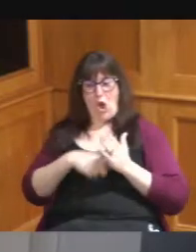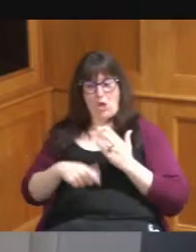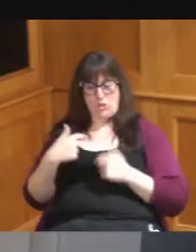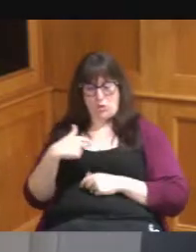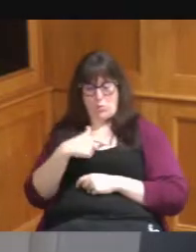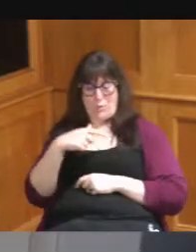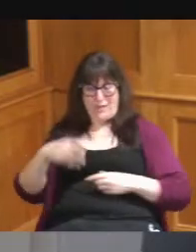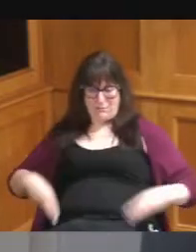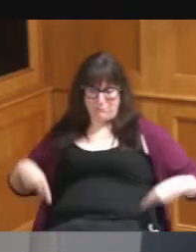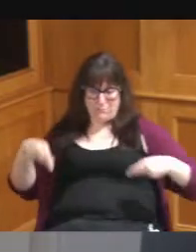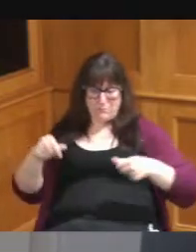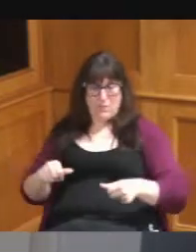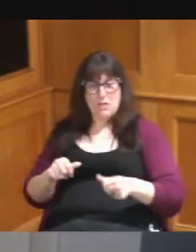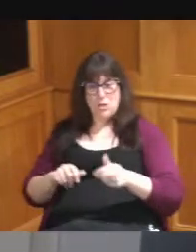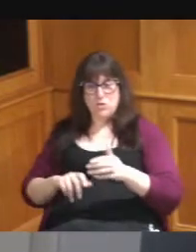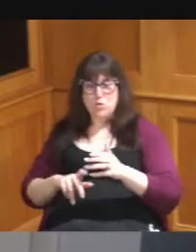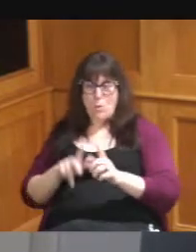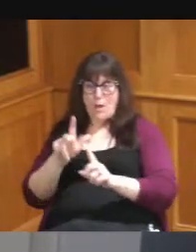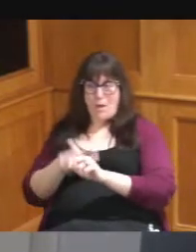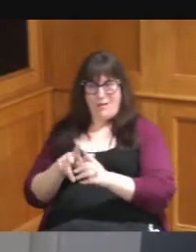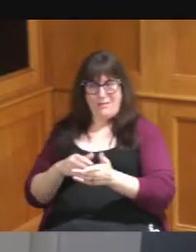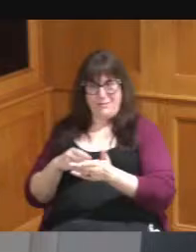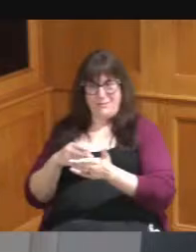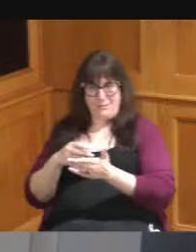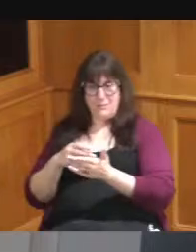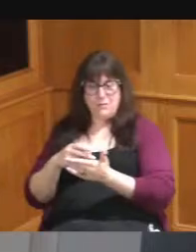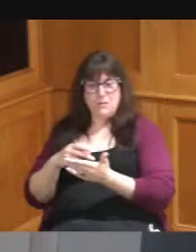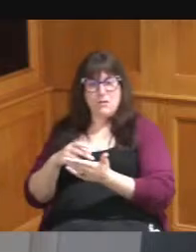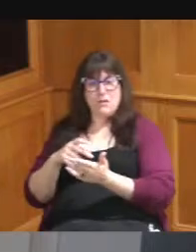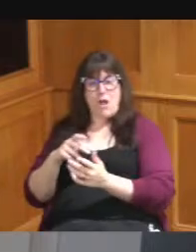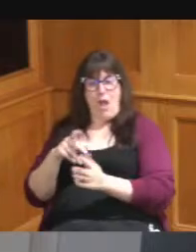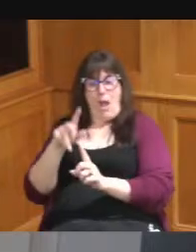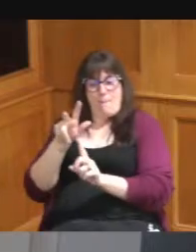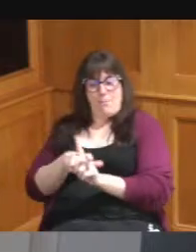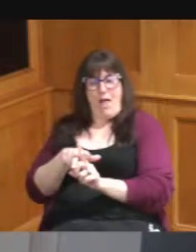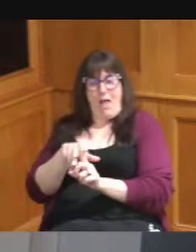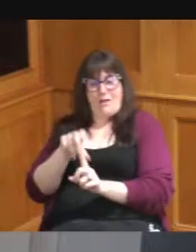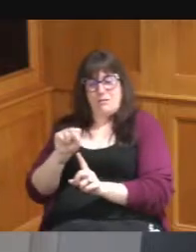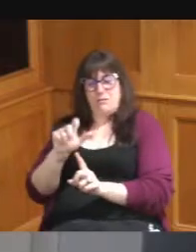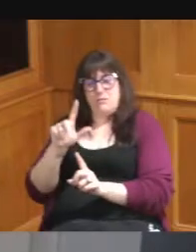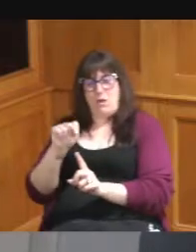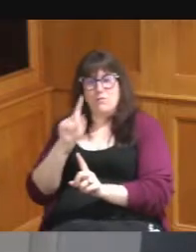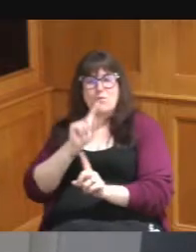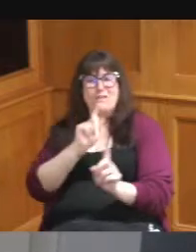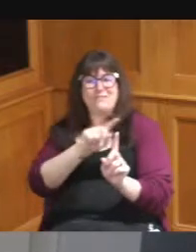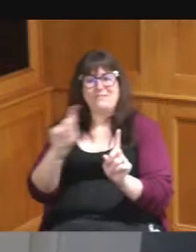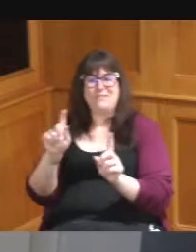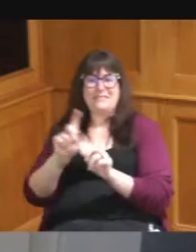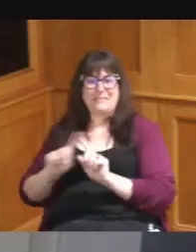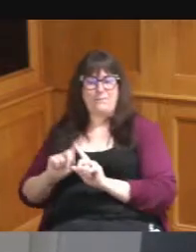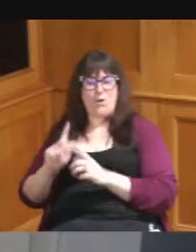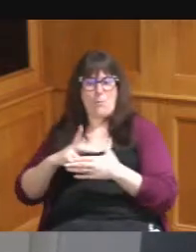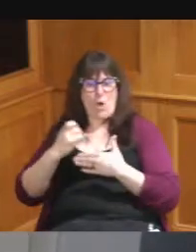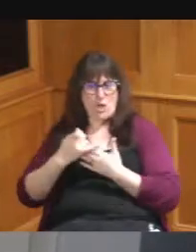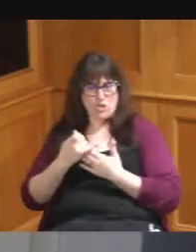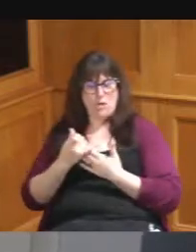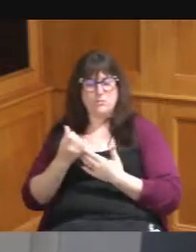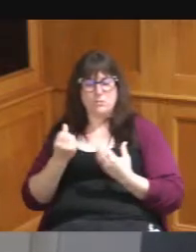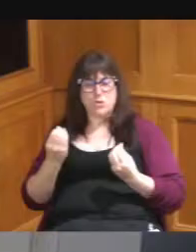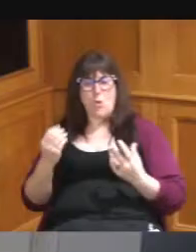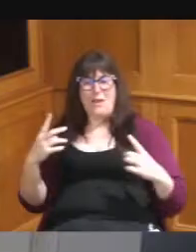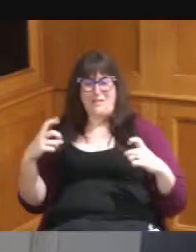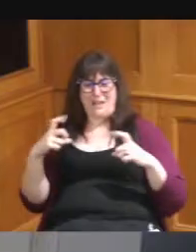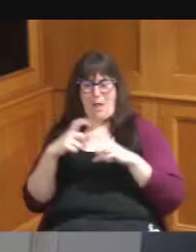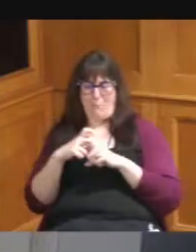it takes to apply SALT to a given project in terms of the degree of